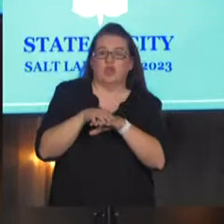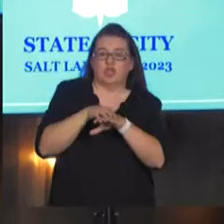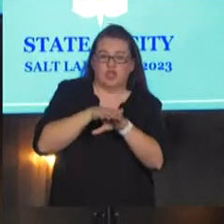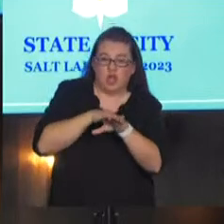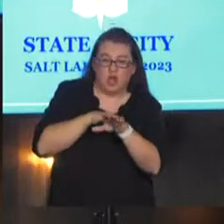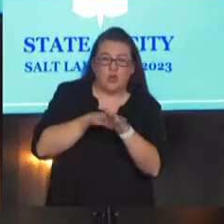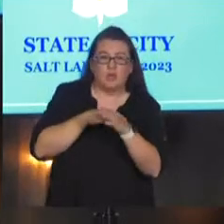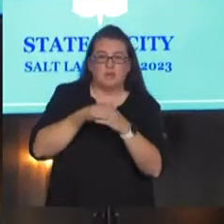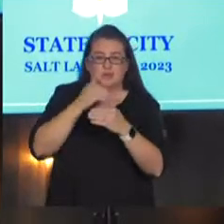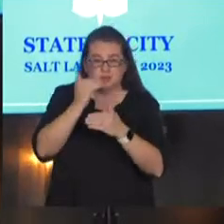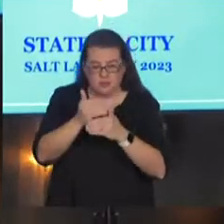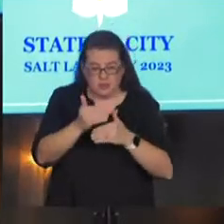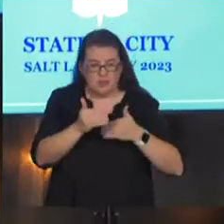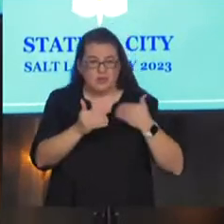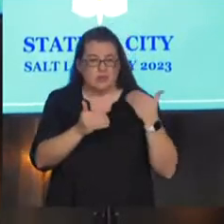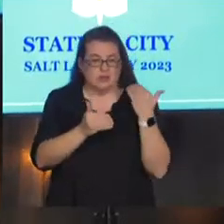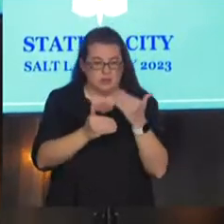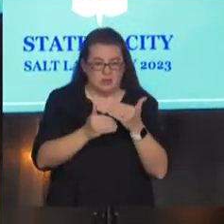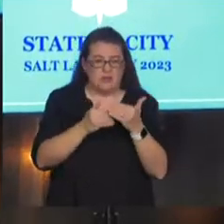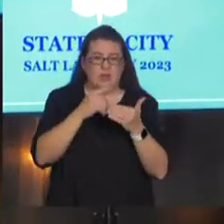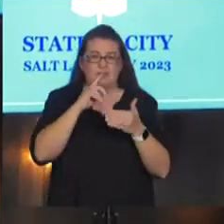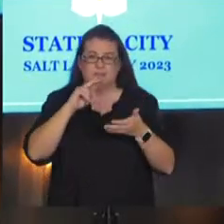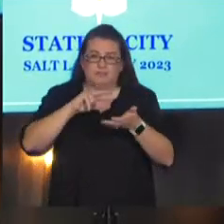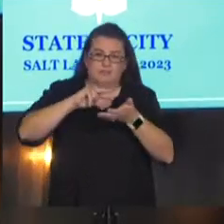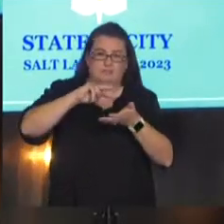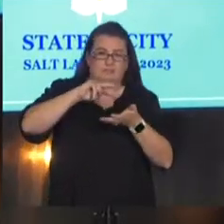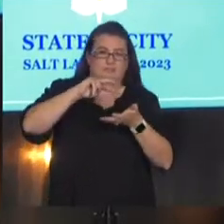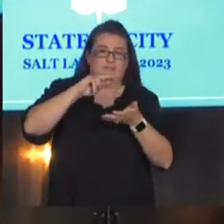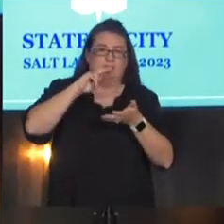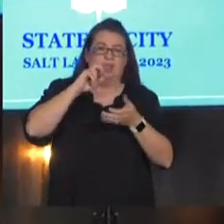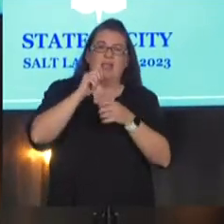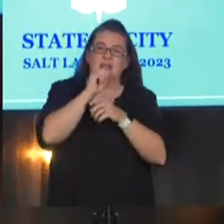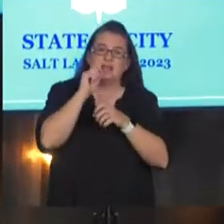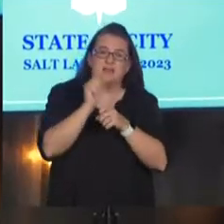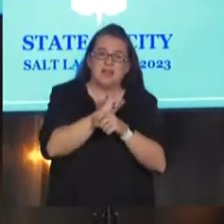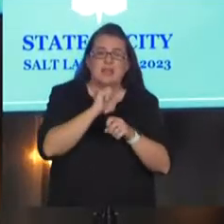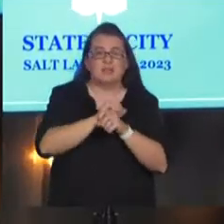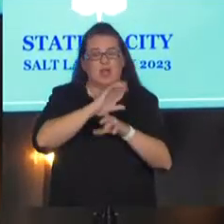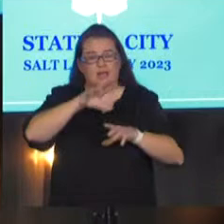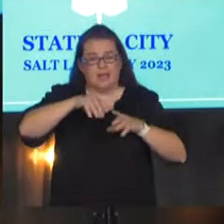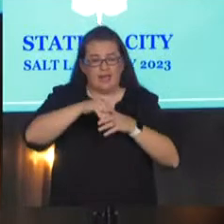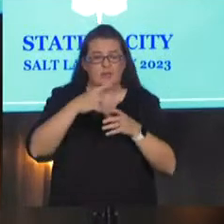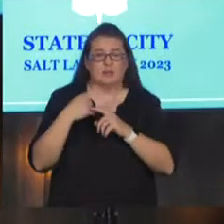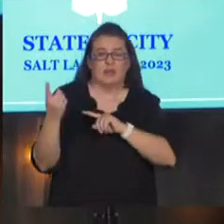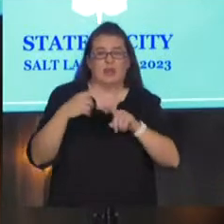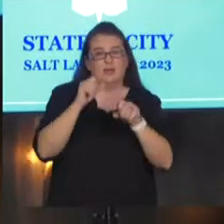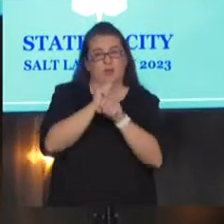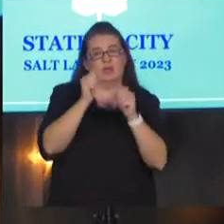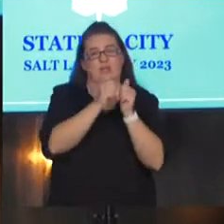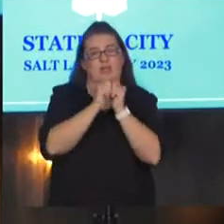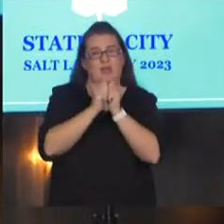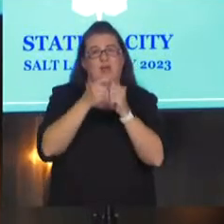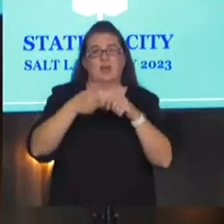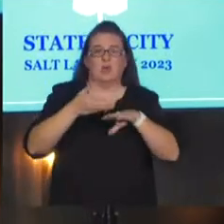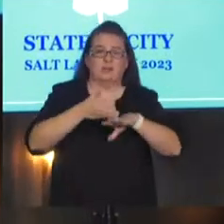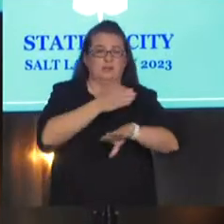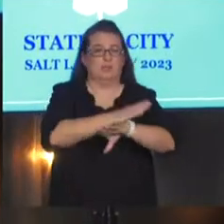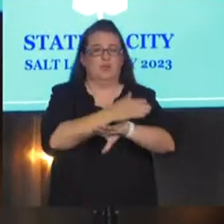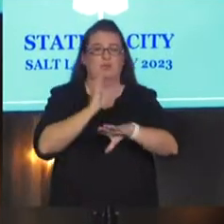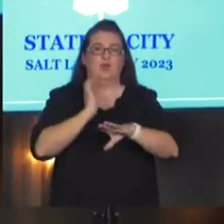and deliberate engagement, have repeatedly come together to work toward goals that will enhance our already vibrant